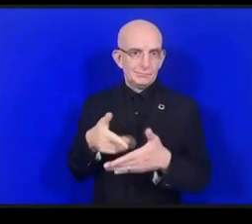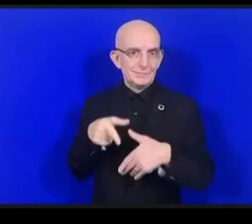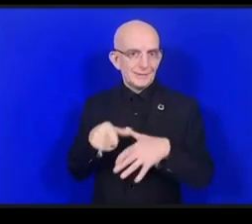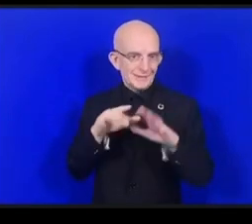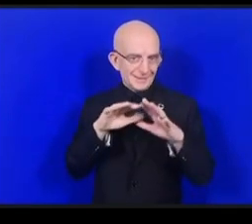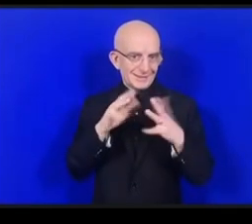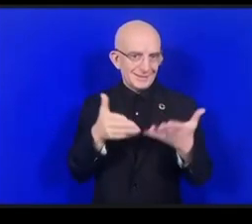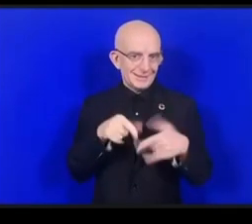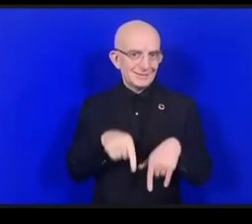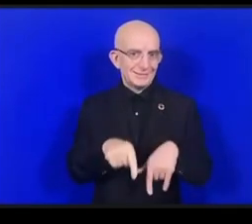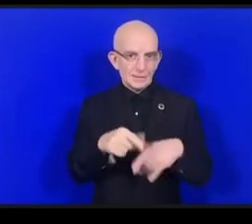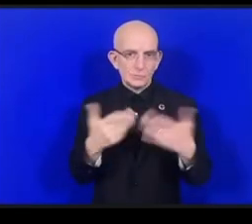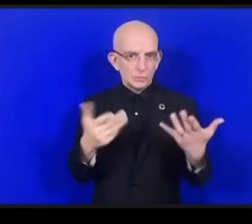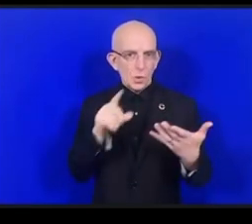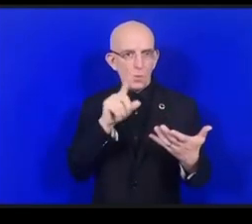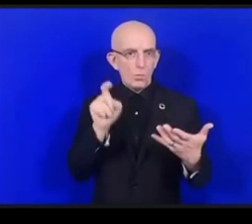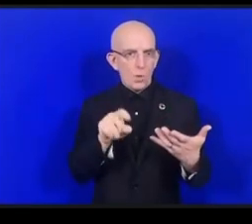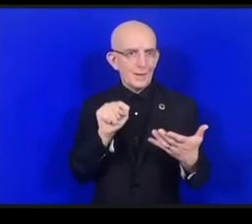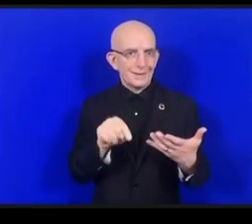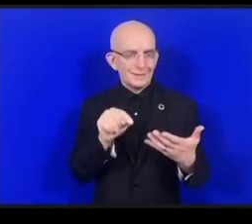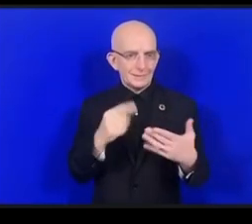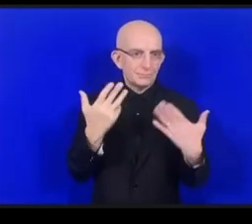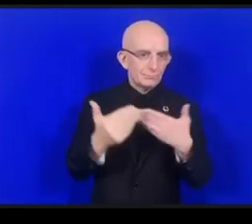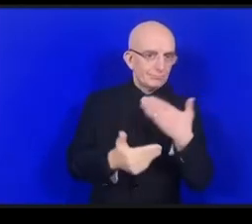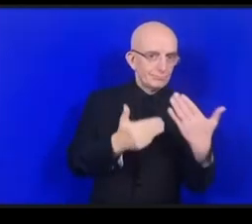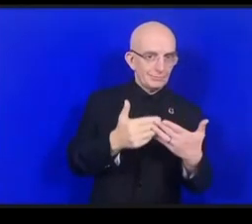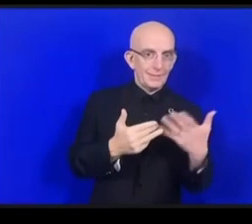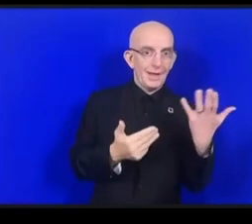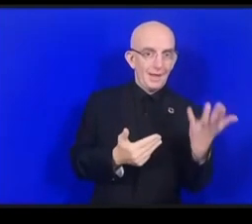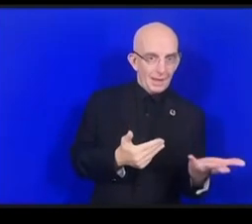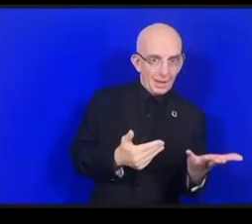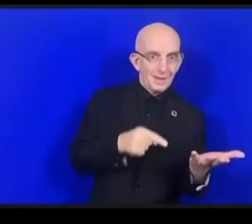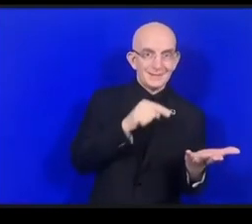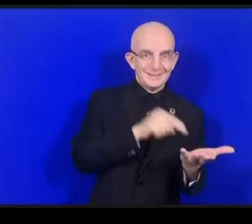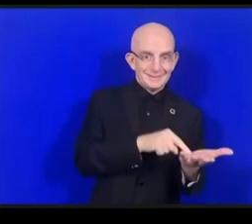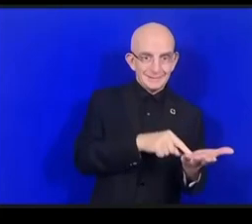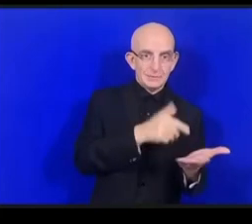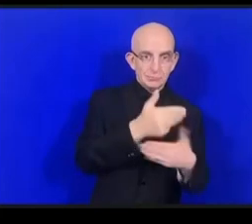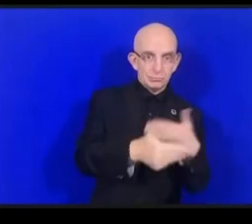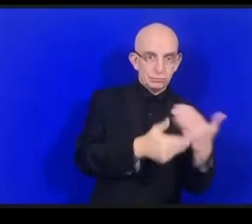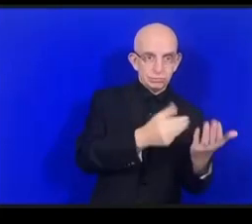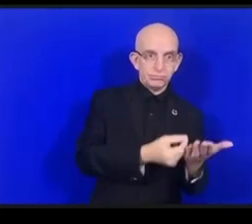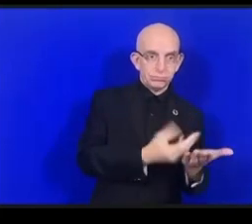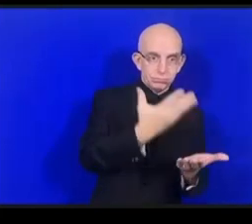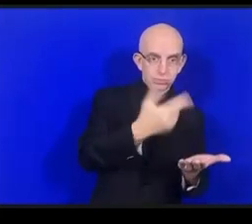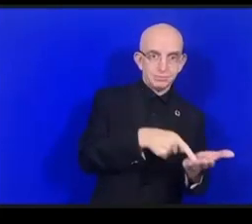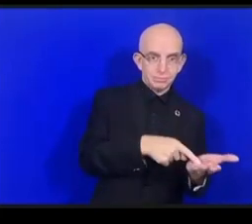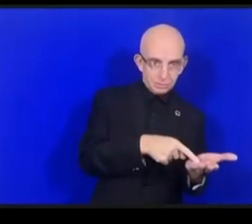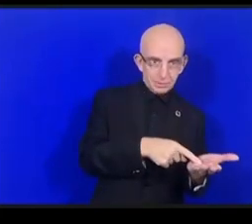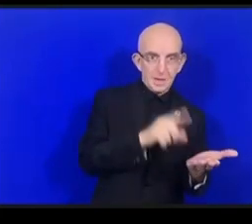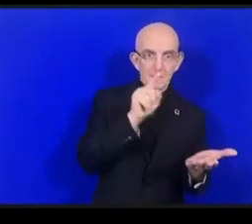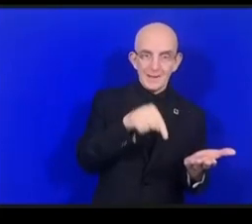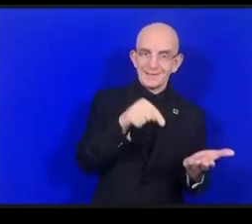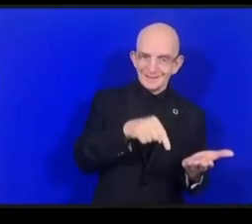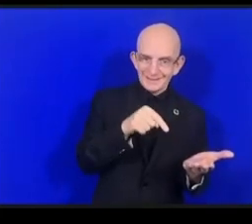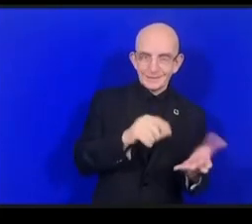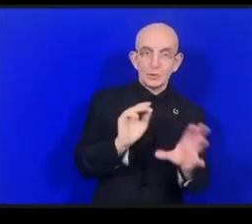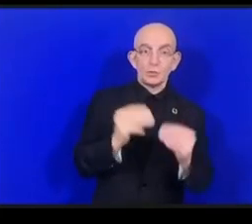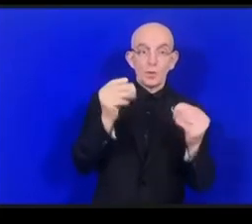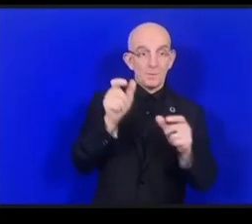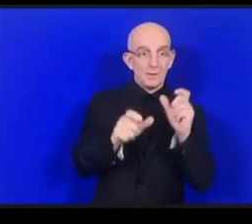are the very important right now to bridge the next generation and also